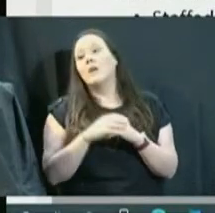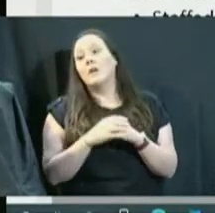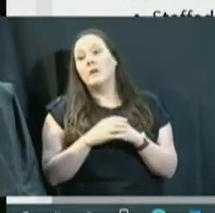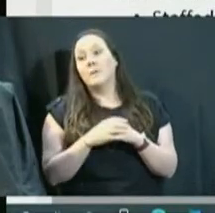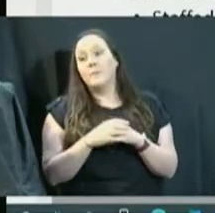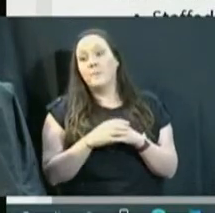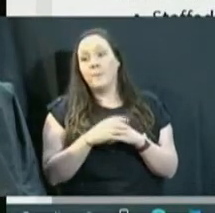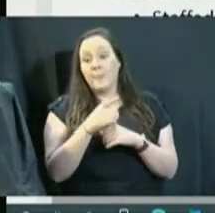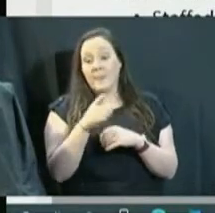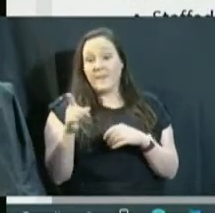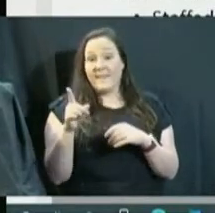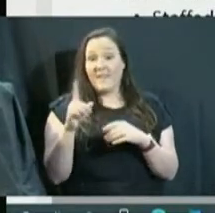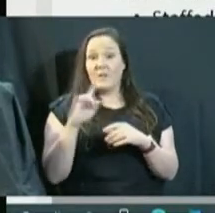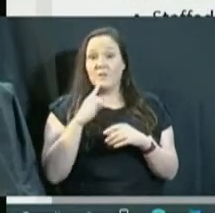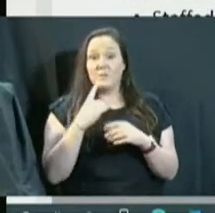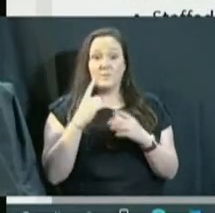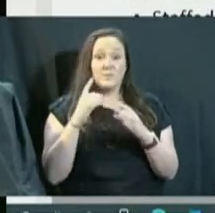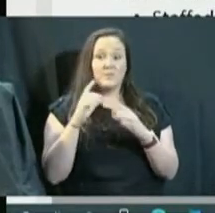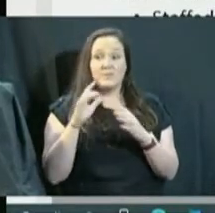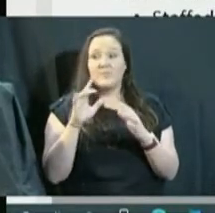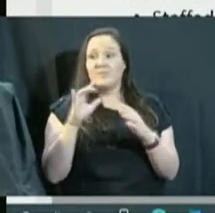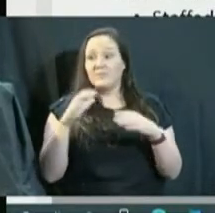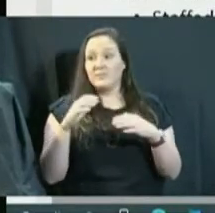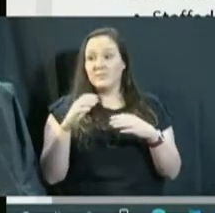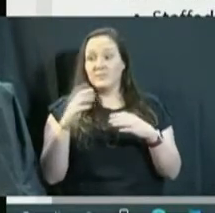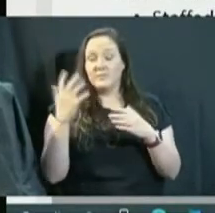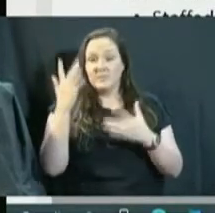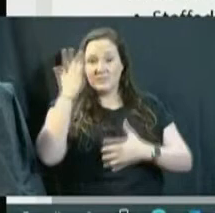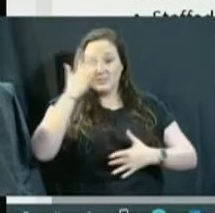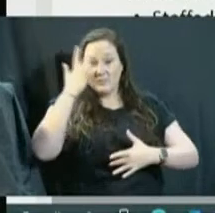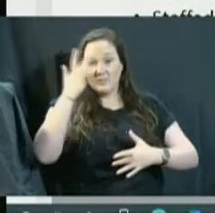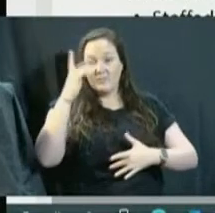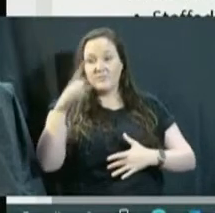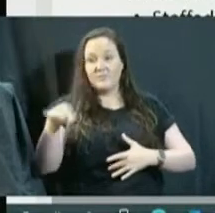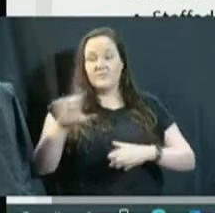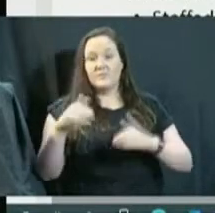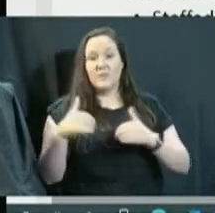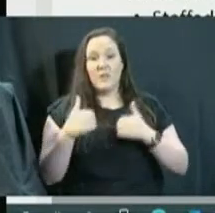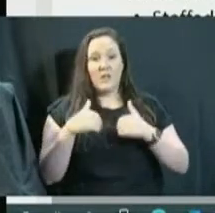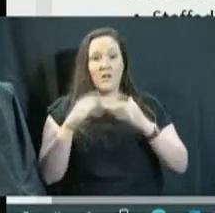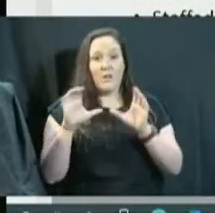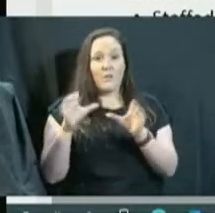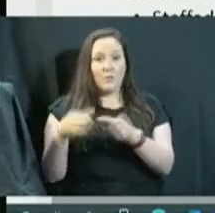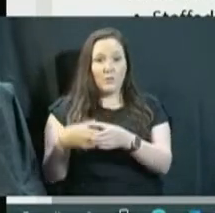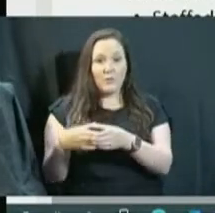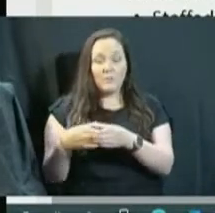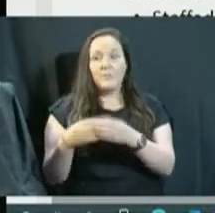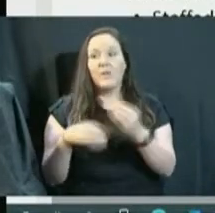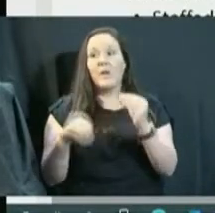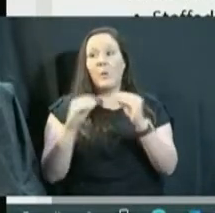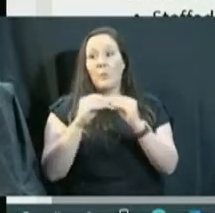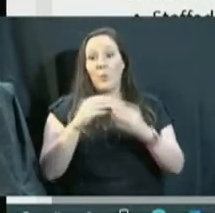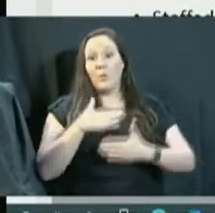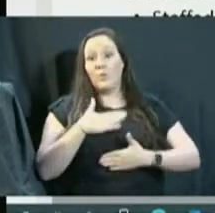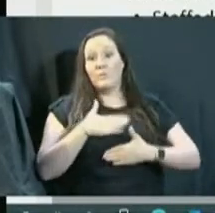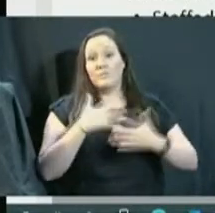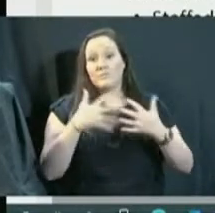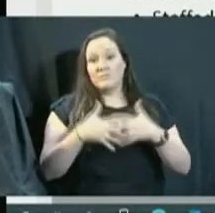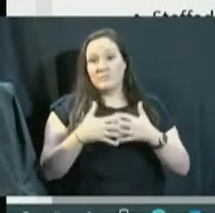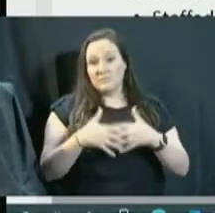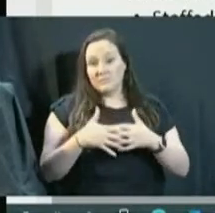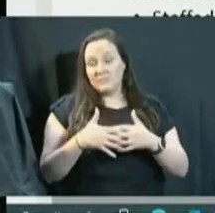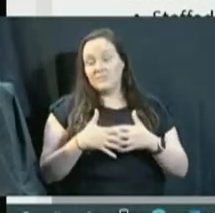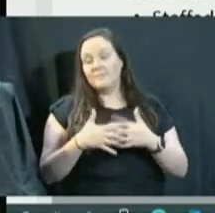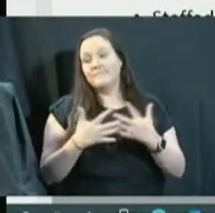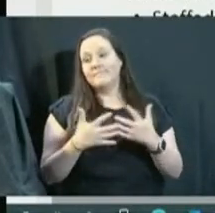those, significantly, it's a younger group, and it's significantly more on the ventilator than before.